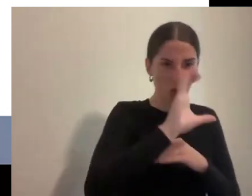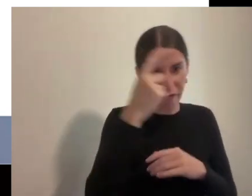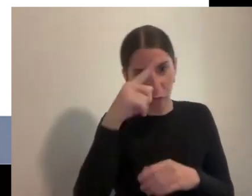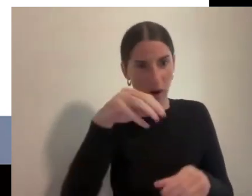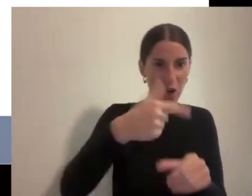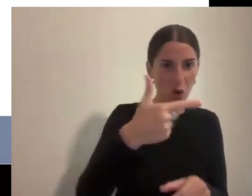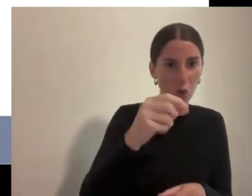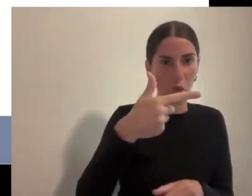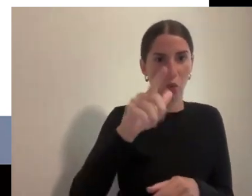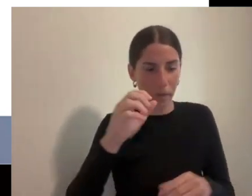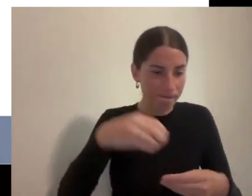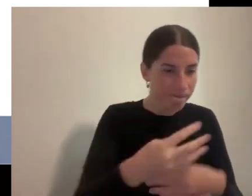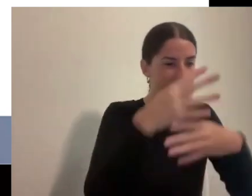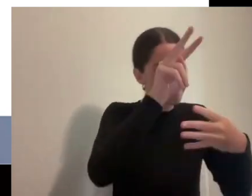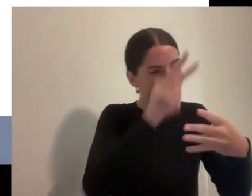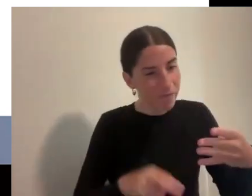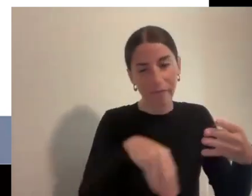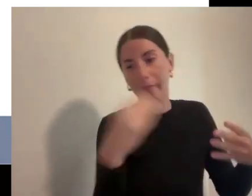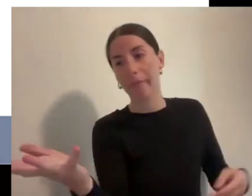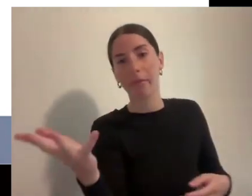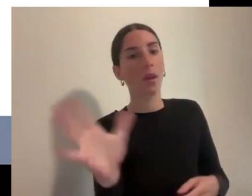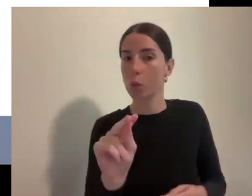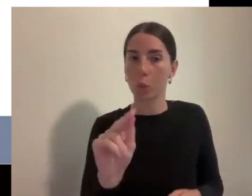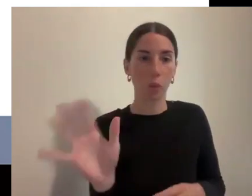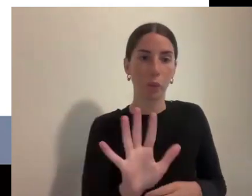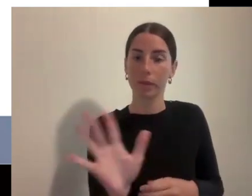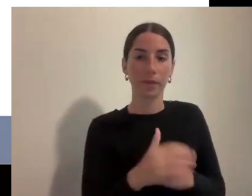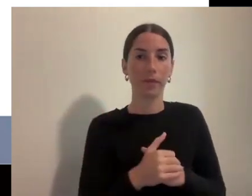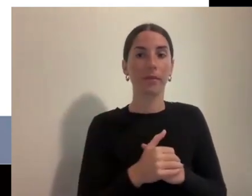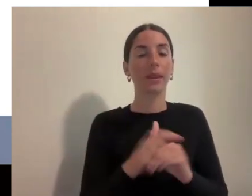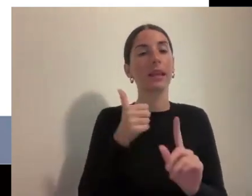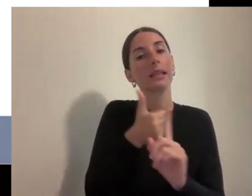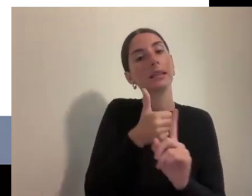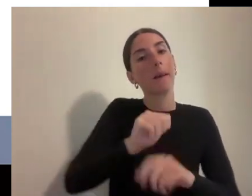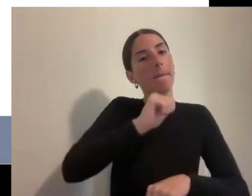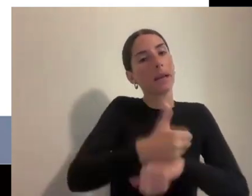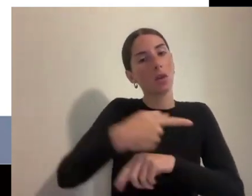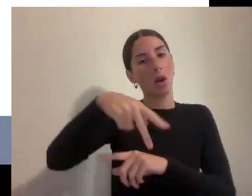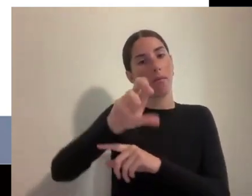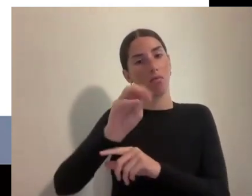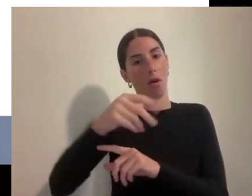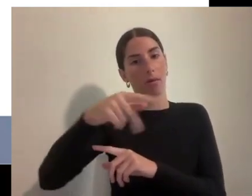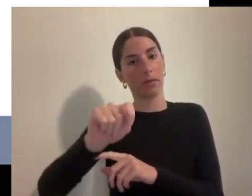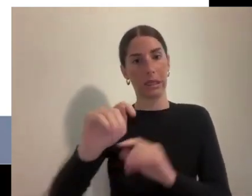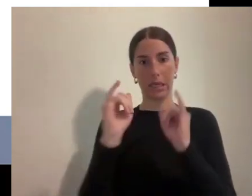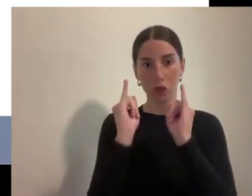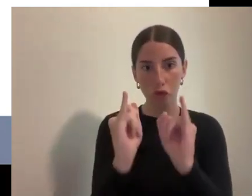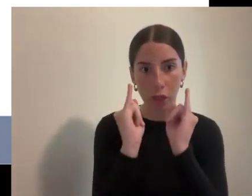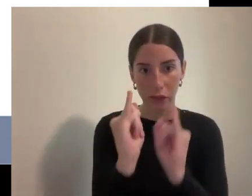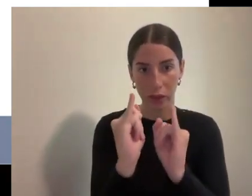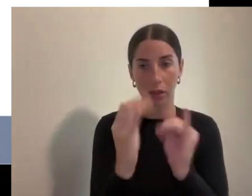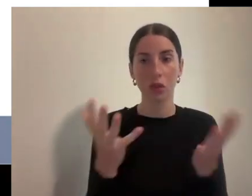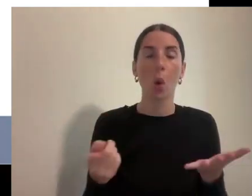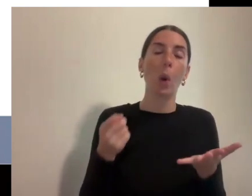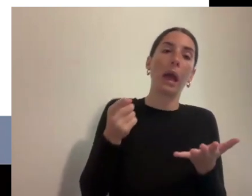something or look something up and serve it to you. It's based on a prompt, on an instruction. So it's pretty much as